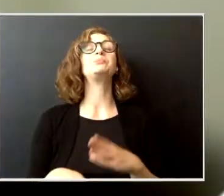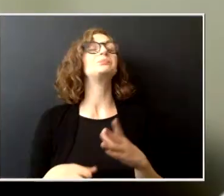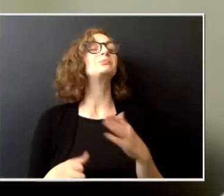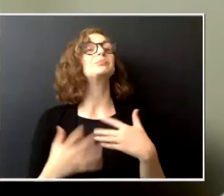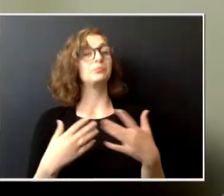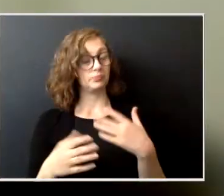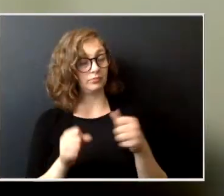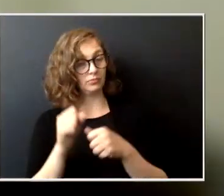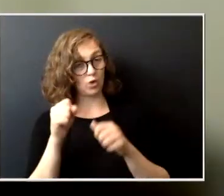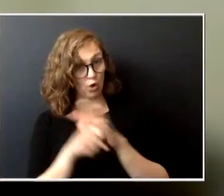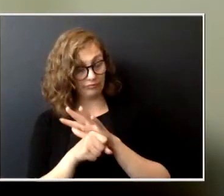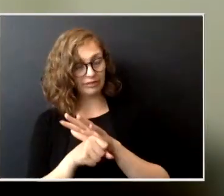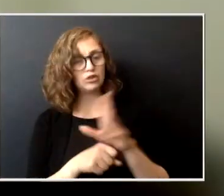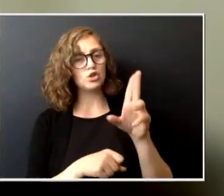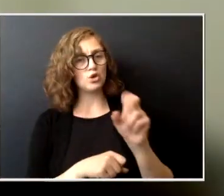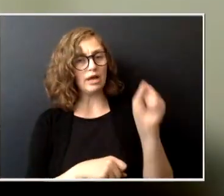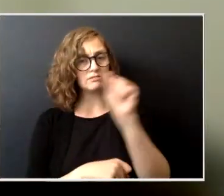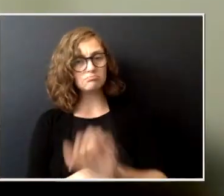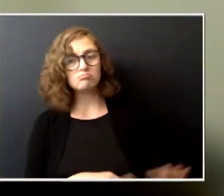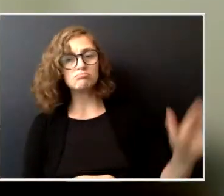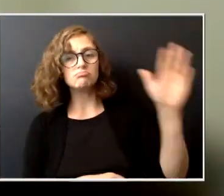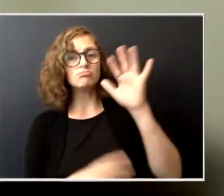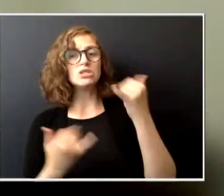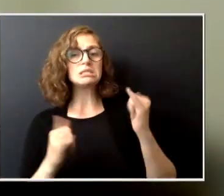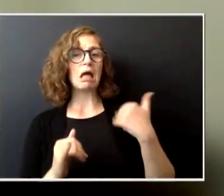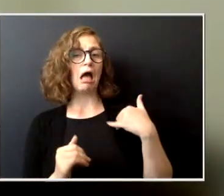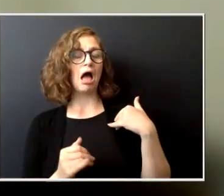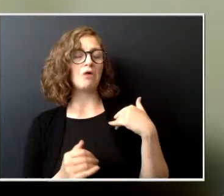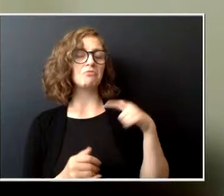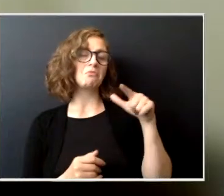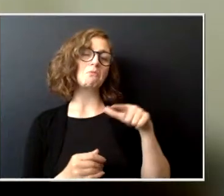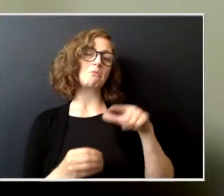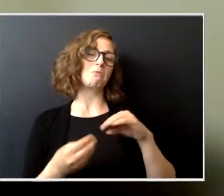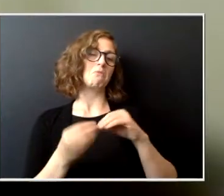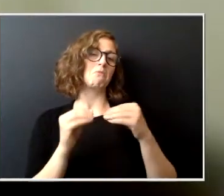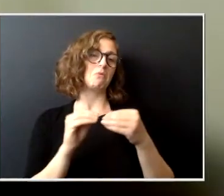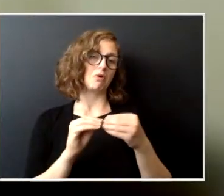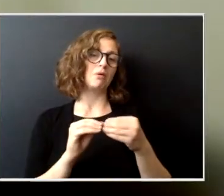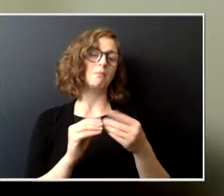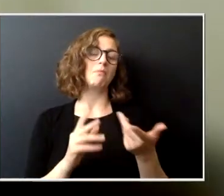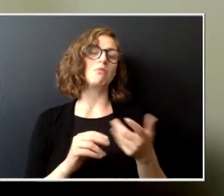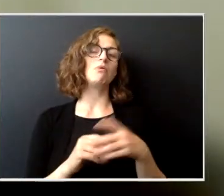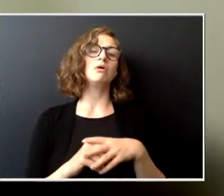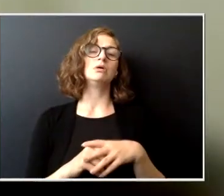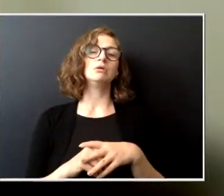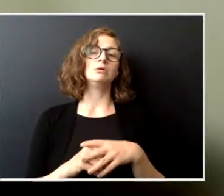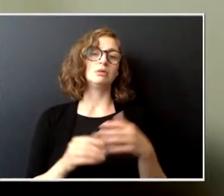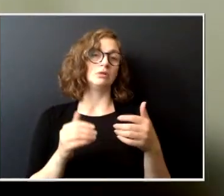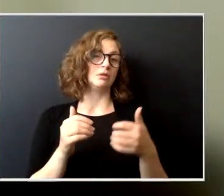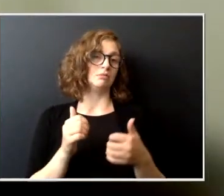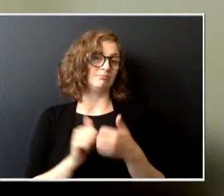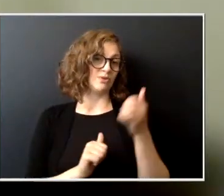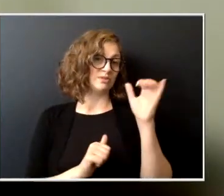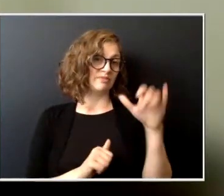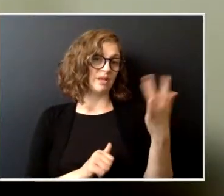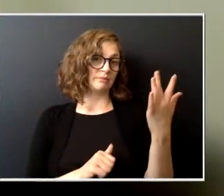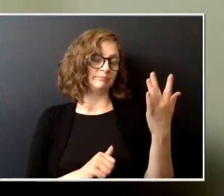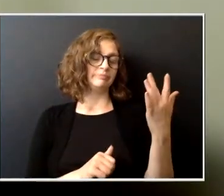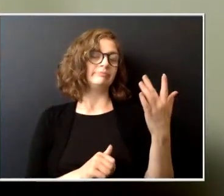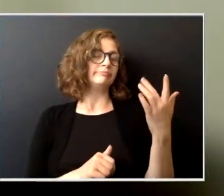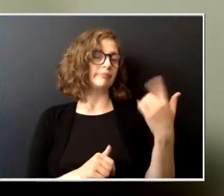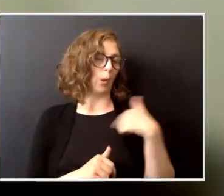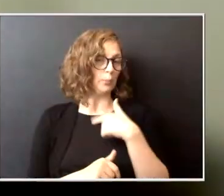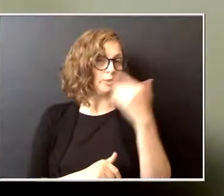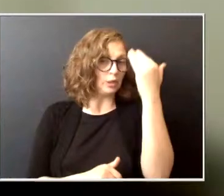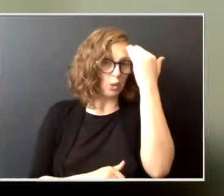in the low area as far as recognition, and most of this is because of wastewater that they're doing